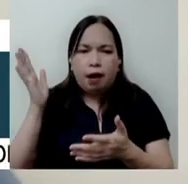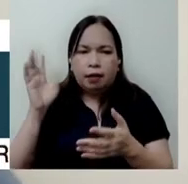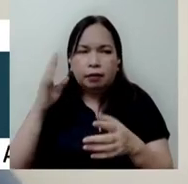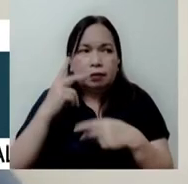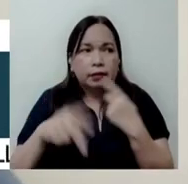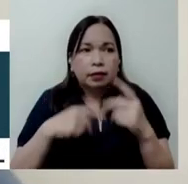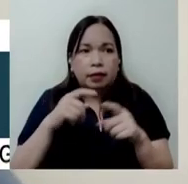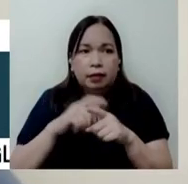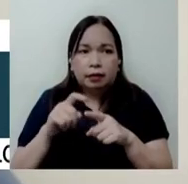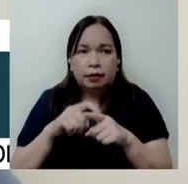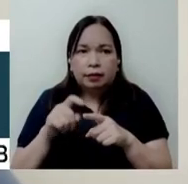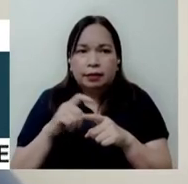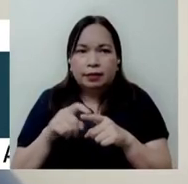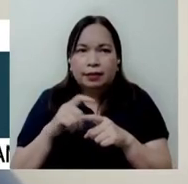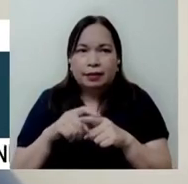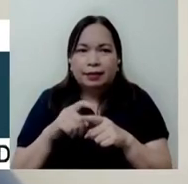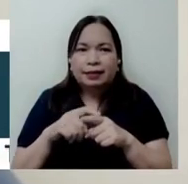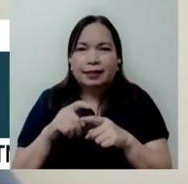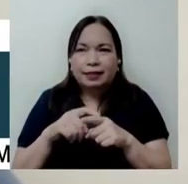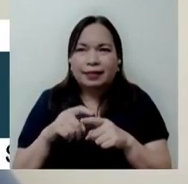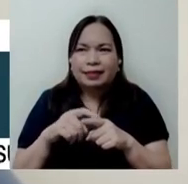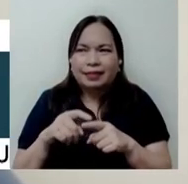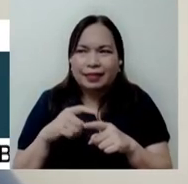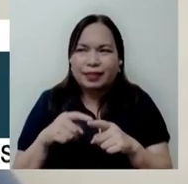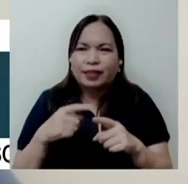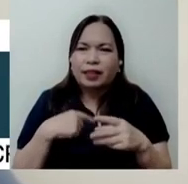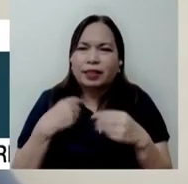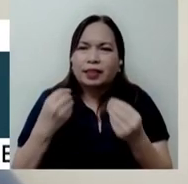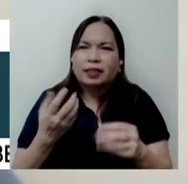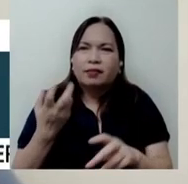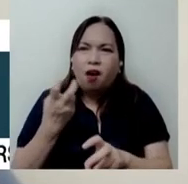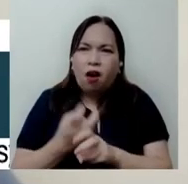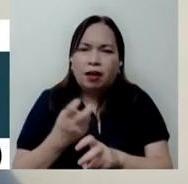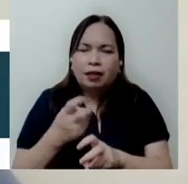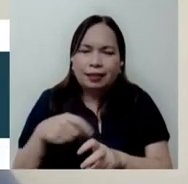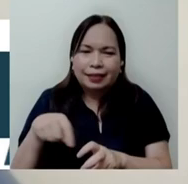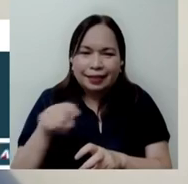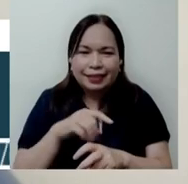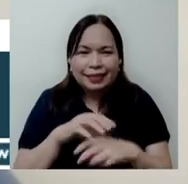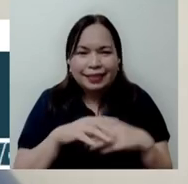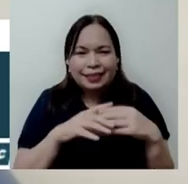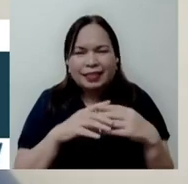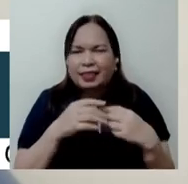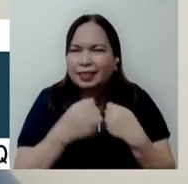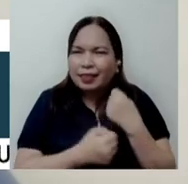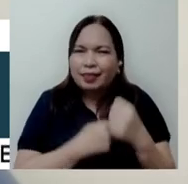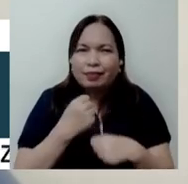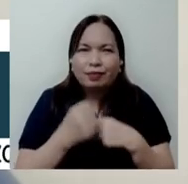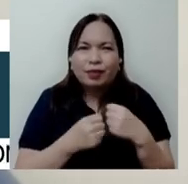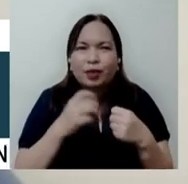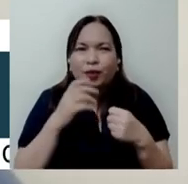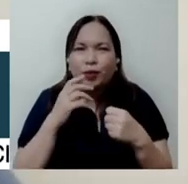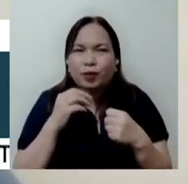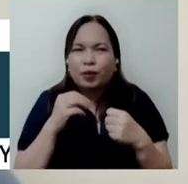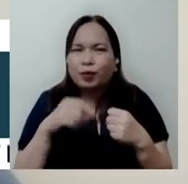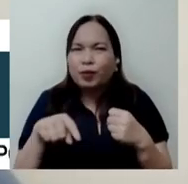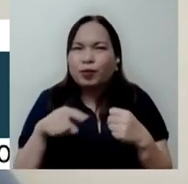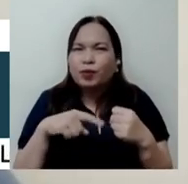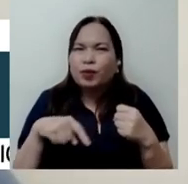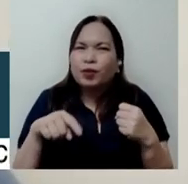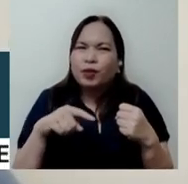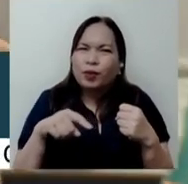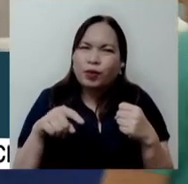So, dagdag pahirap ito doon sa, kumbaga, hirap na mga electric